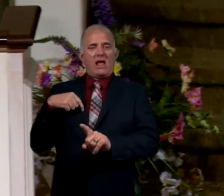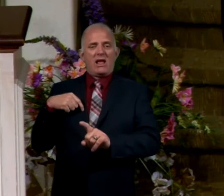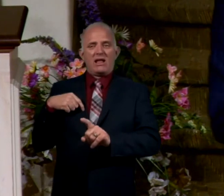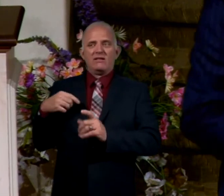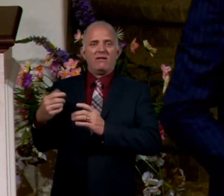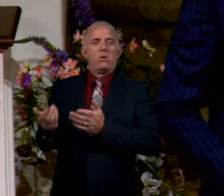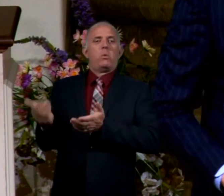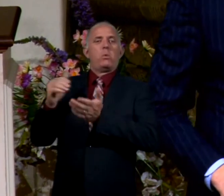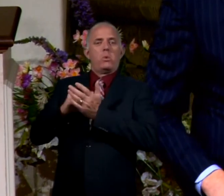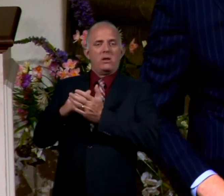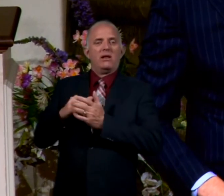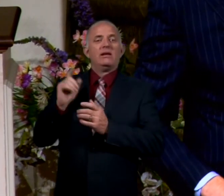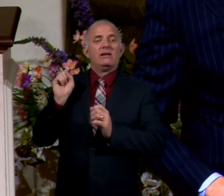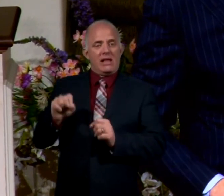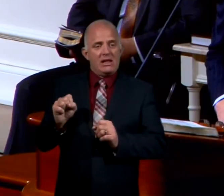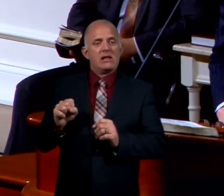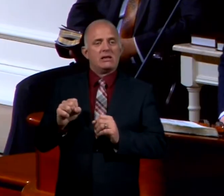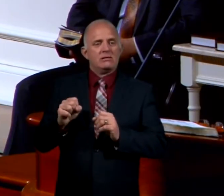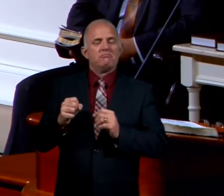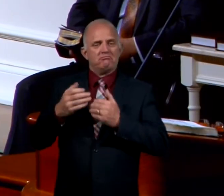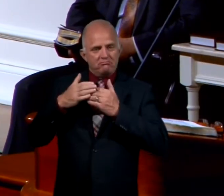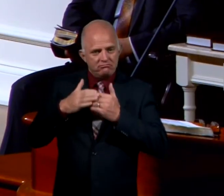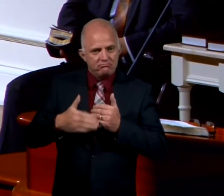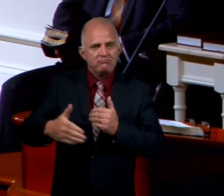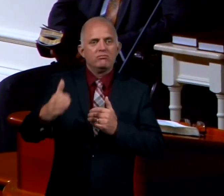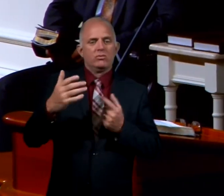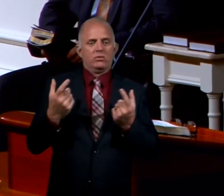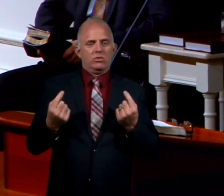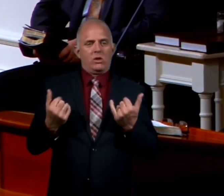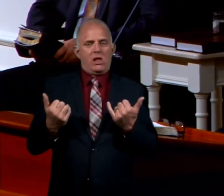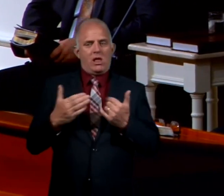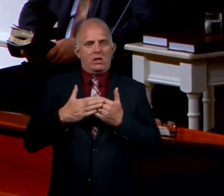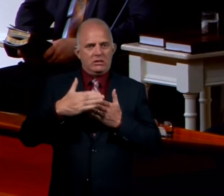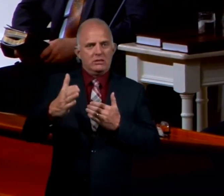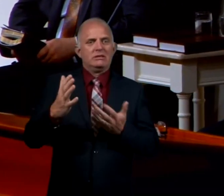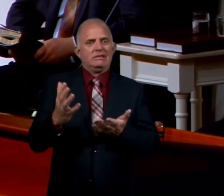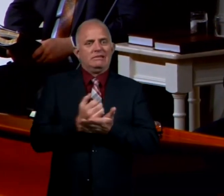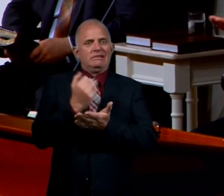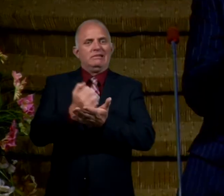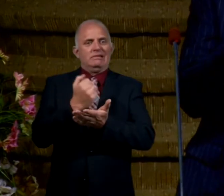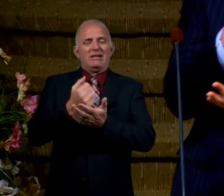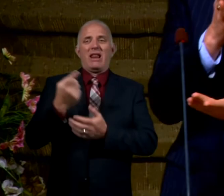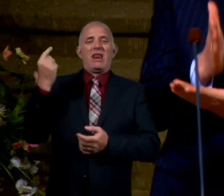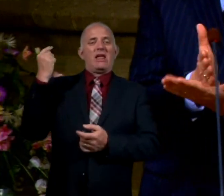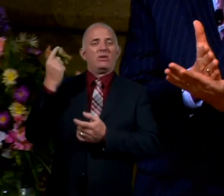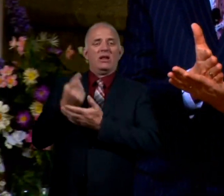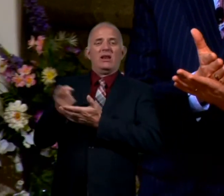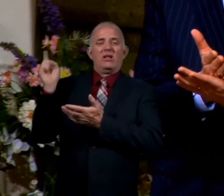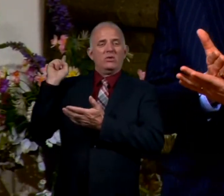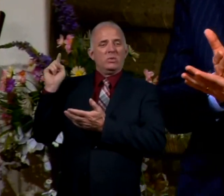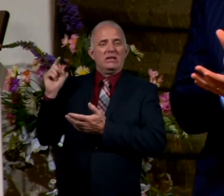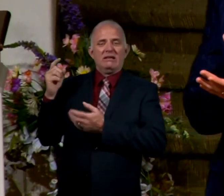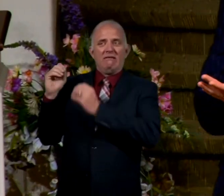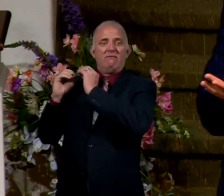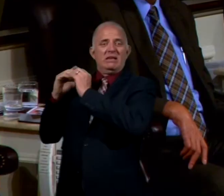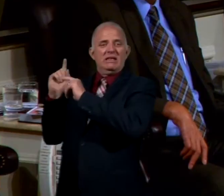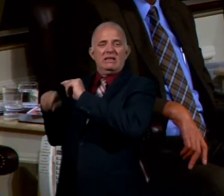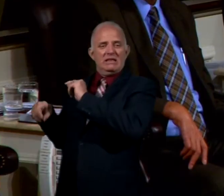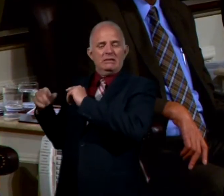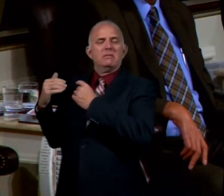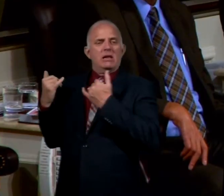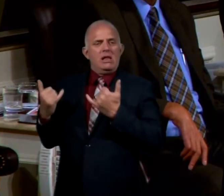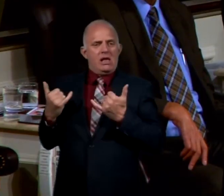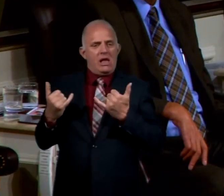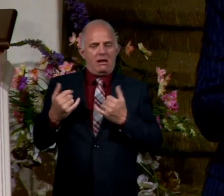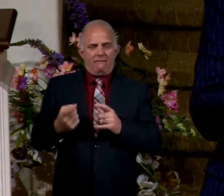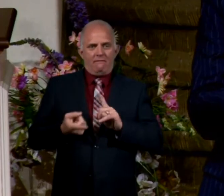things. You can't go back into yesterday or last year or the mistakes that I've made. No, but I can say today is the first day of the rest of my life, and